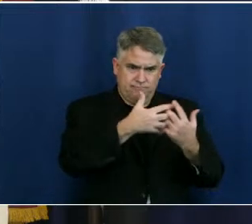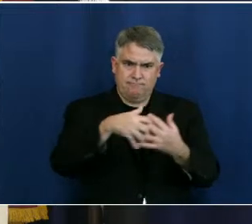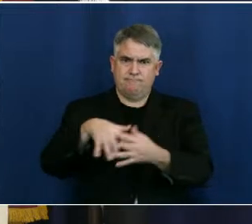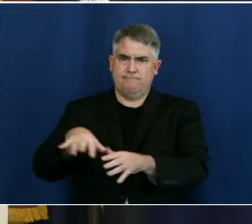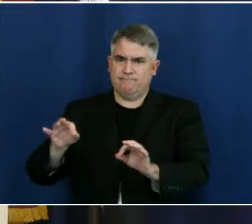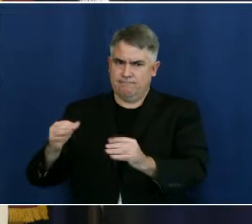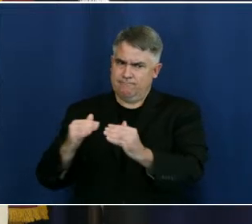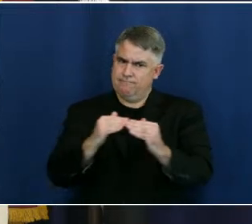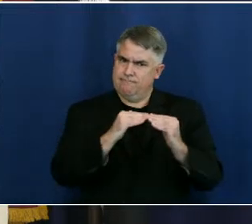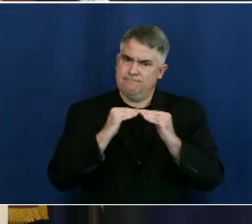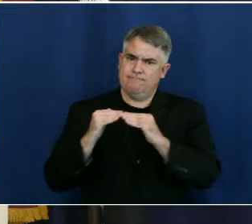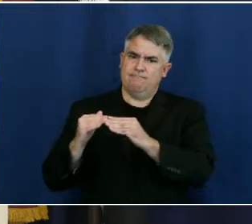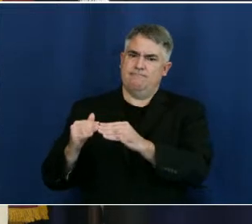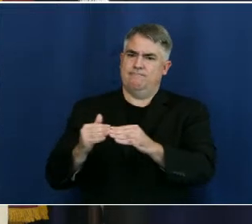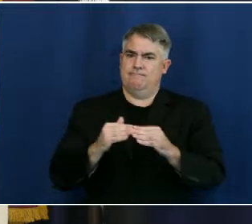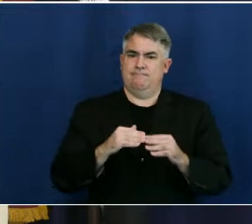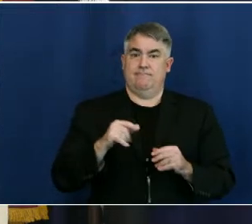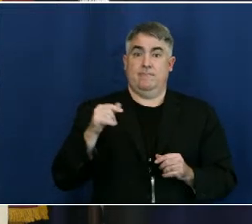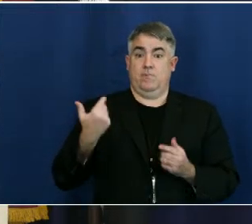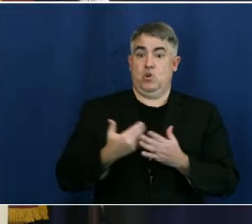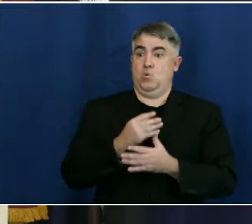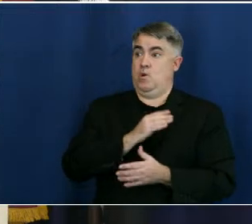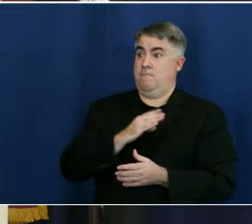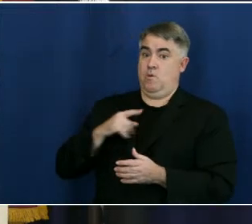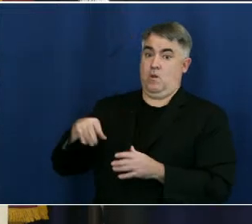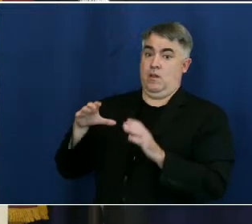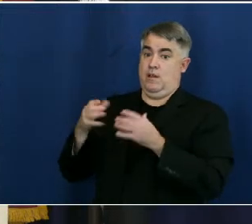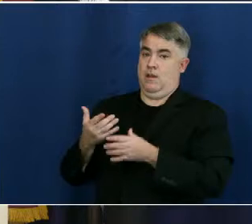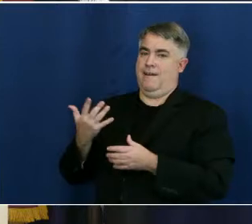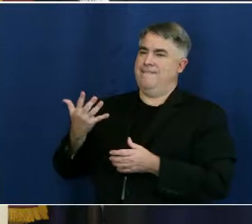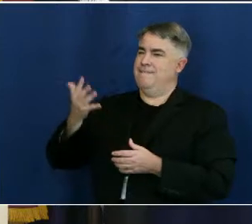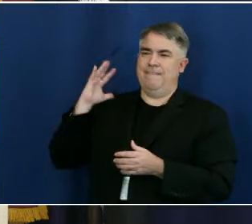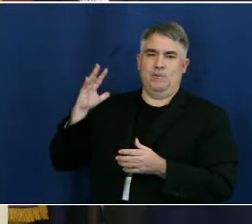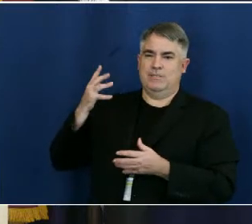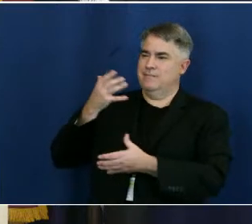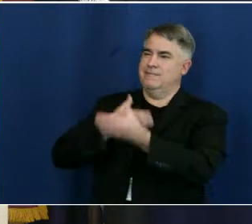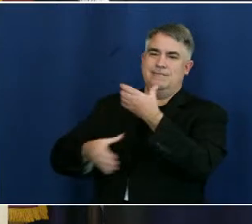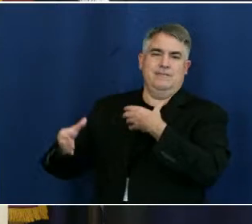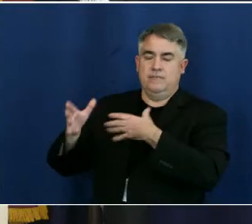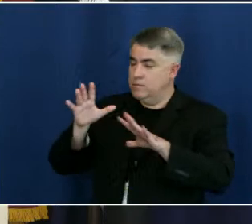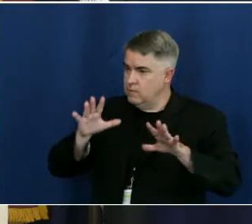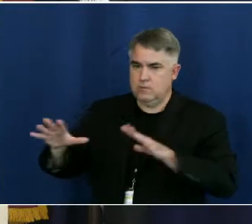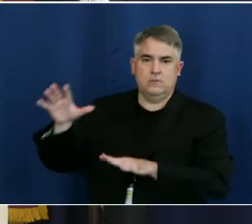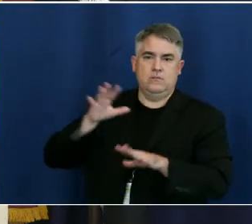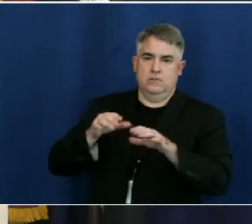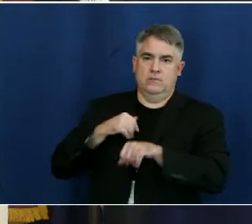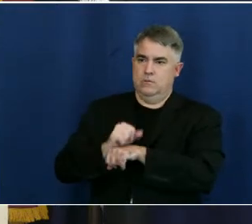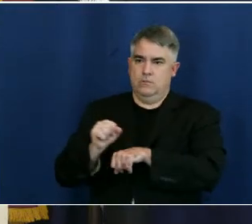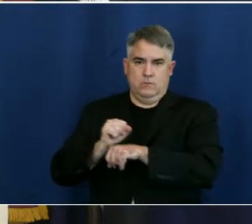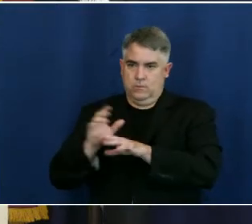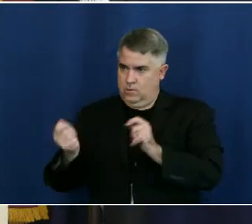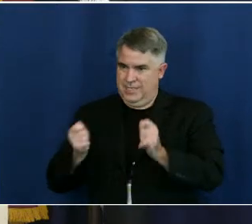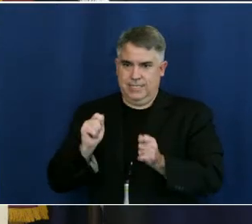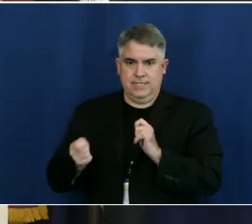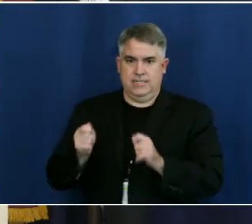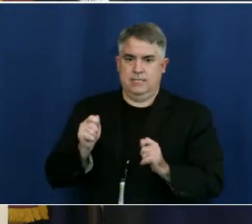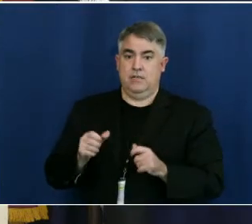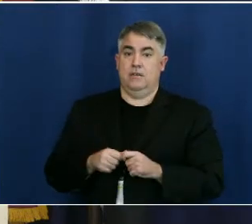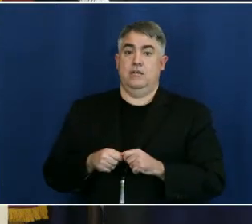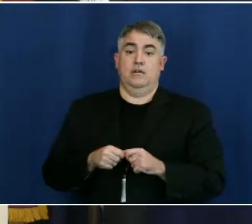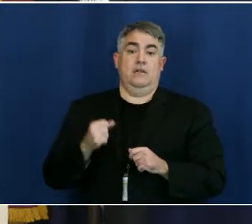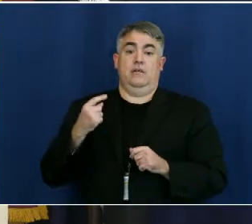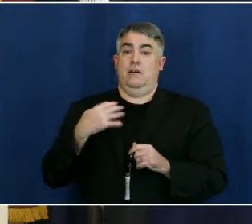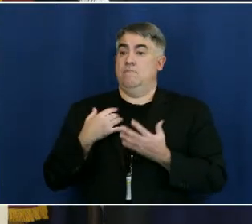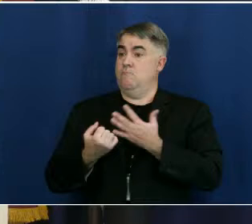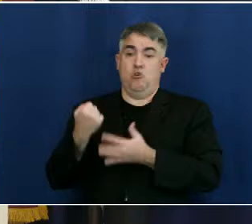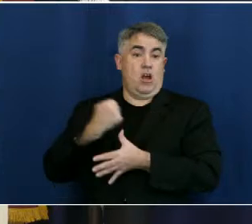this new board has been here 5 weeks, and health equity was one of our first items that we voted on as a board. And it's a result